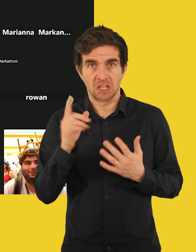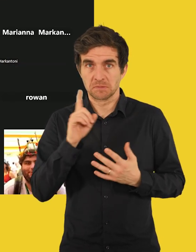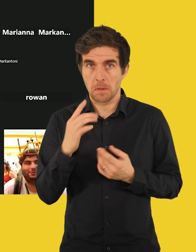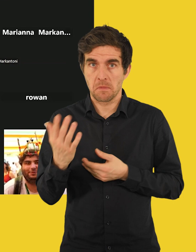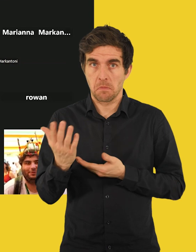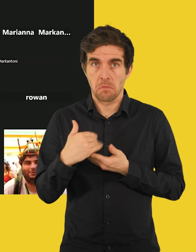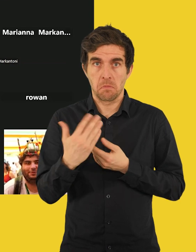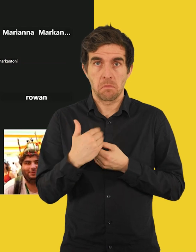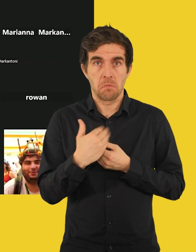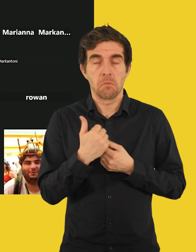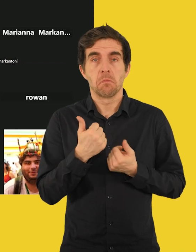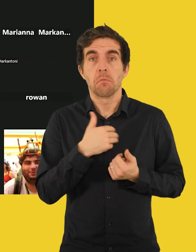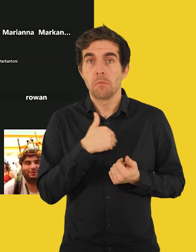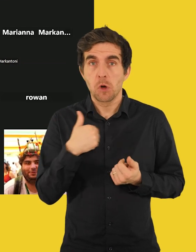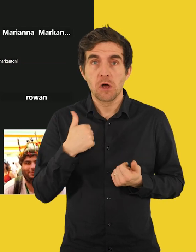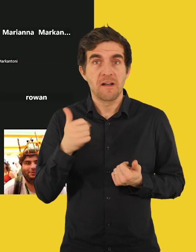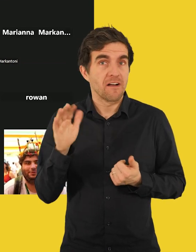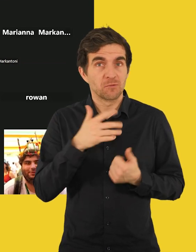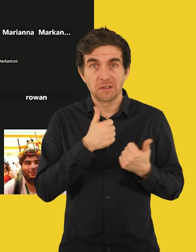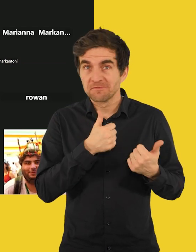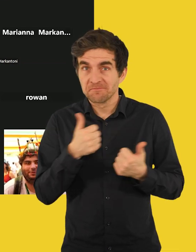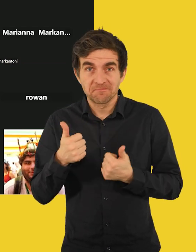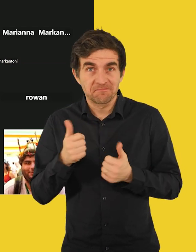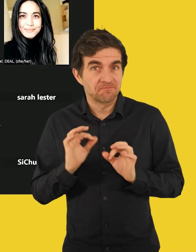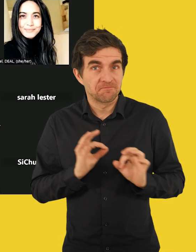Lots of people arriving. Good morning and welcome, everyone.